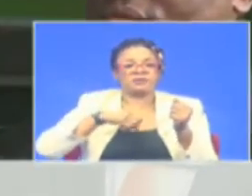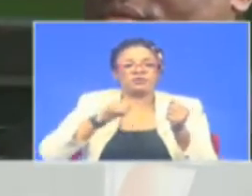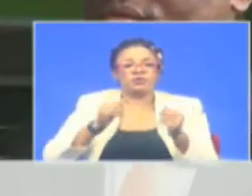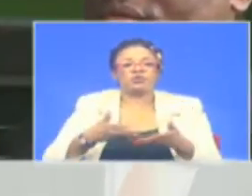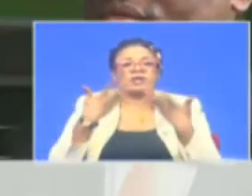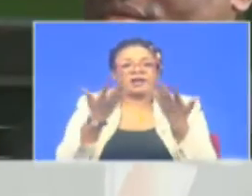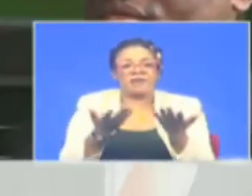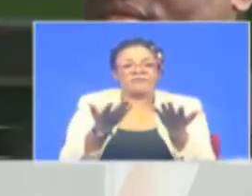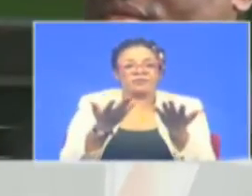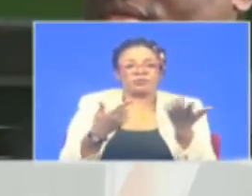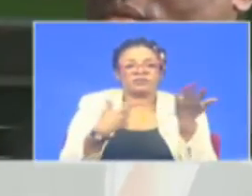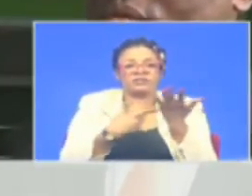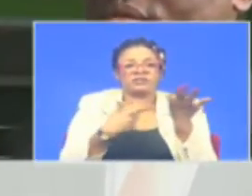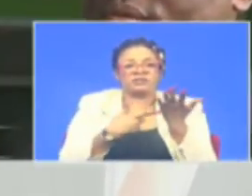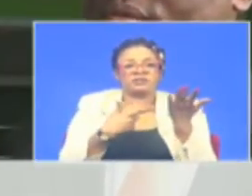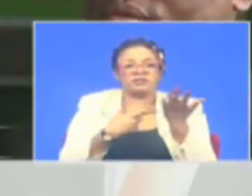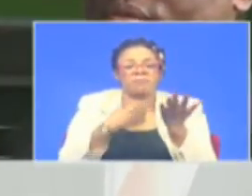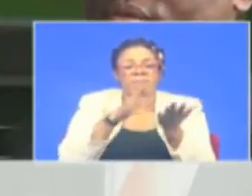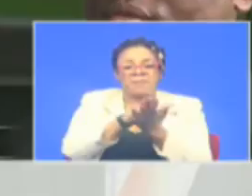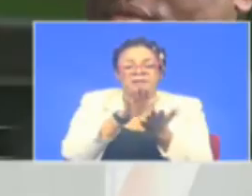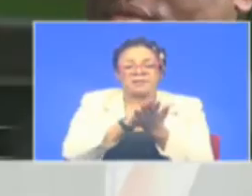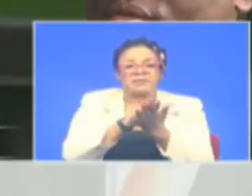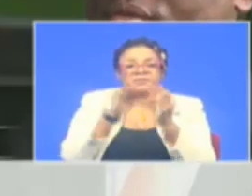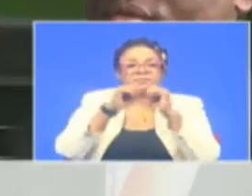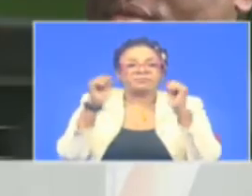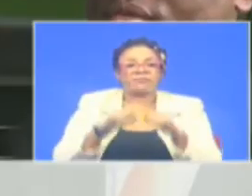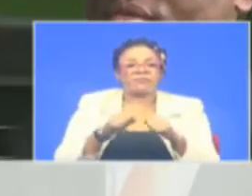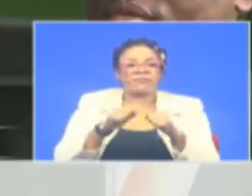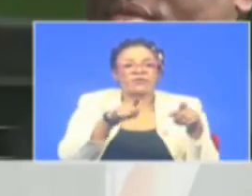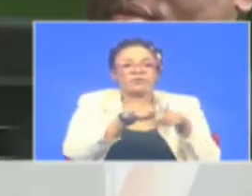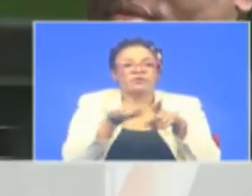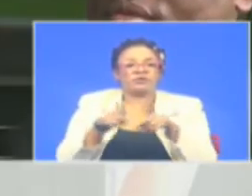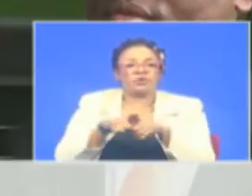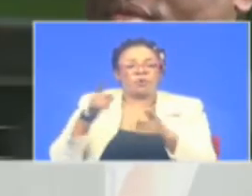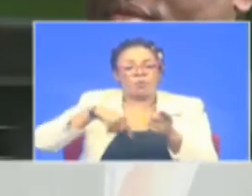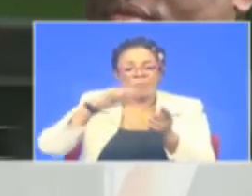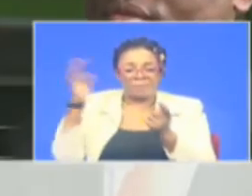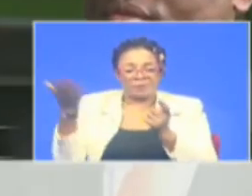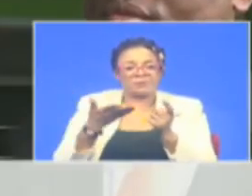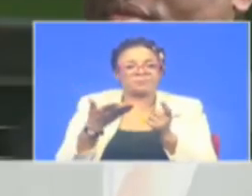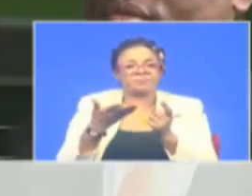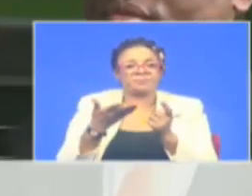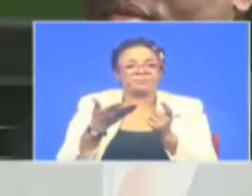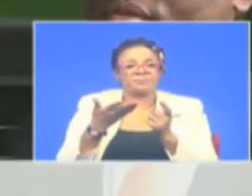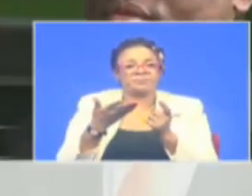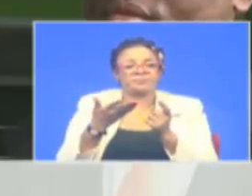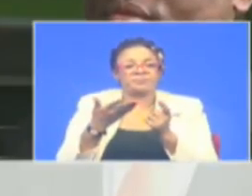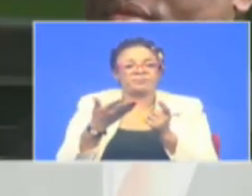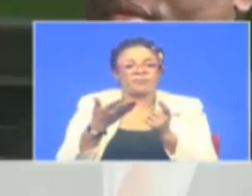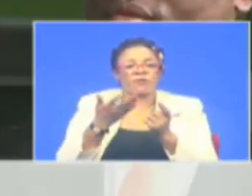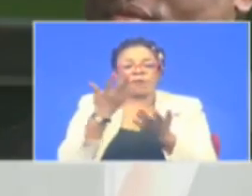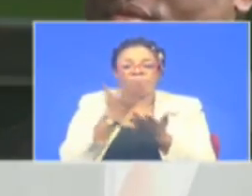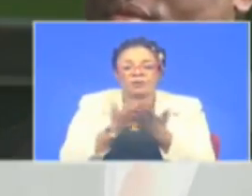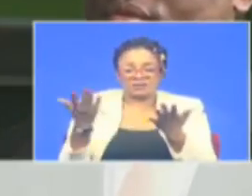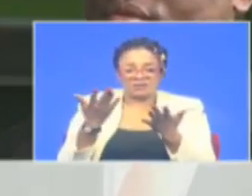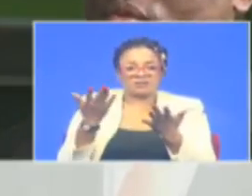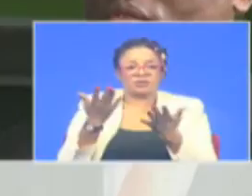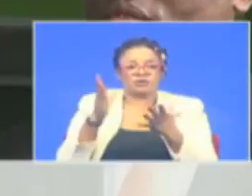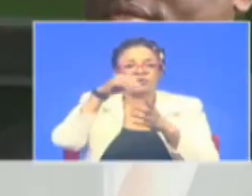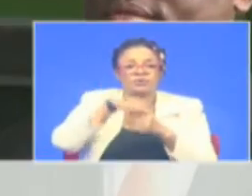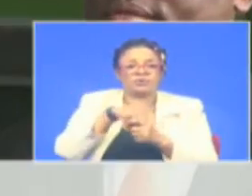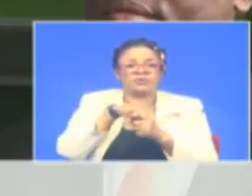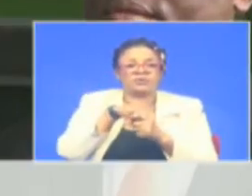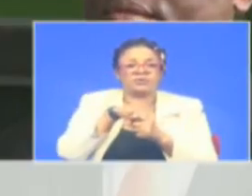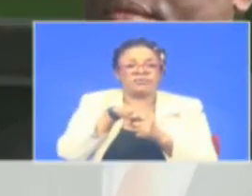on our digital banking system. We are also going to bring well-tailored product suites to delight